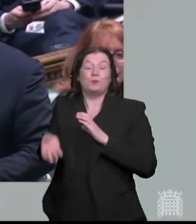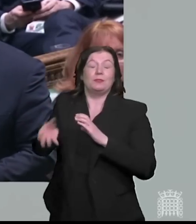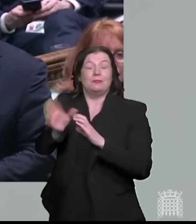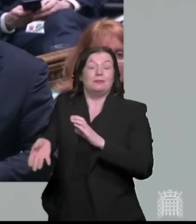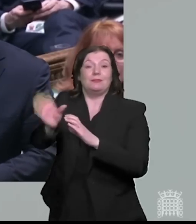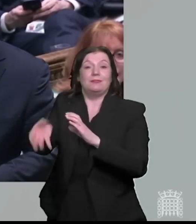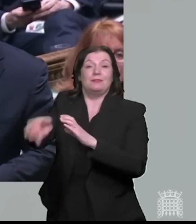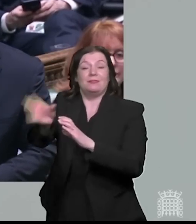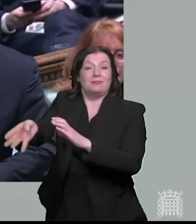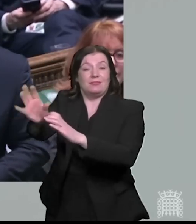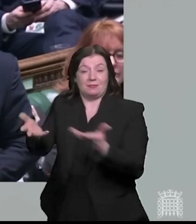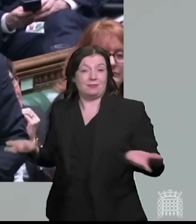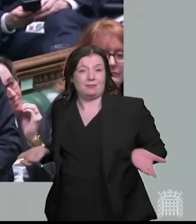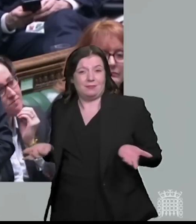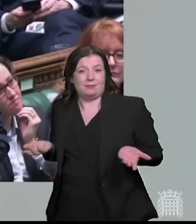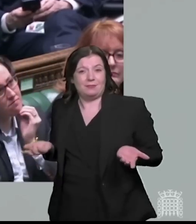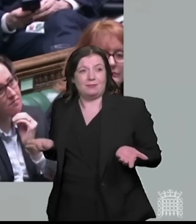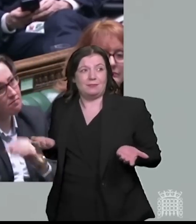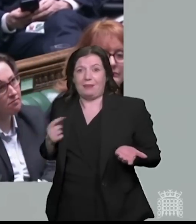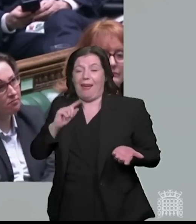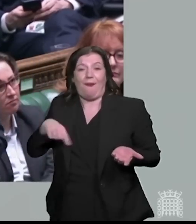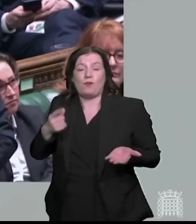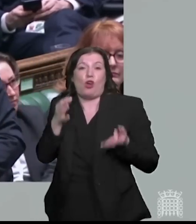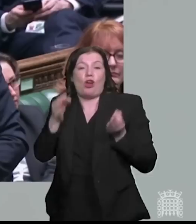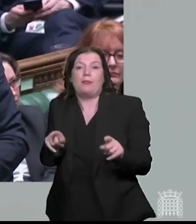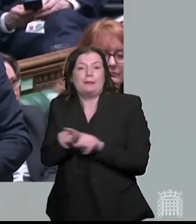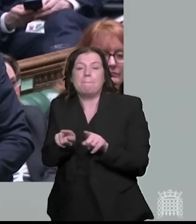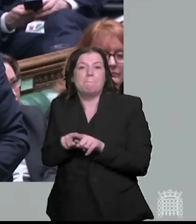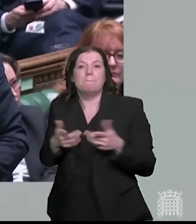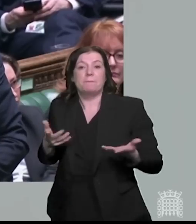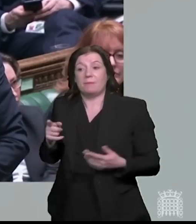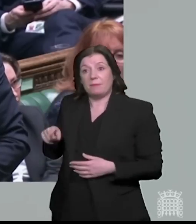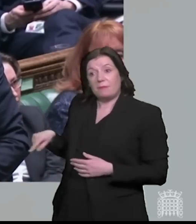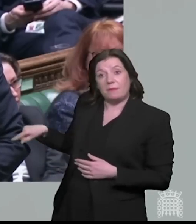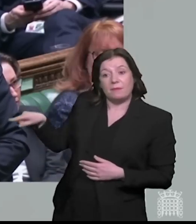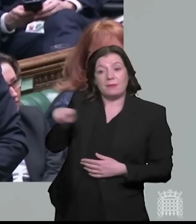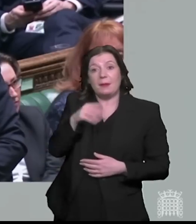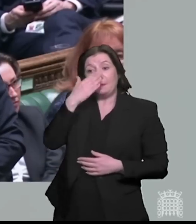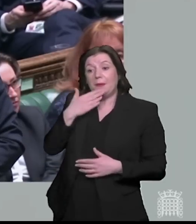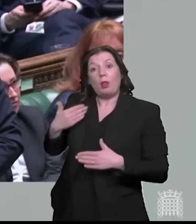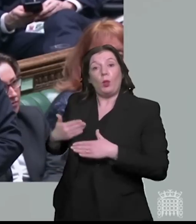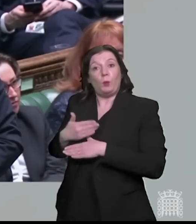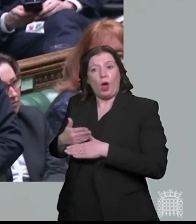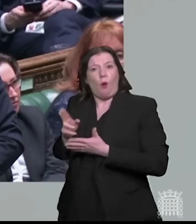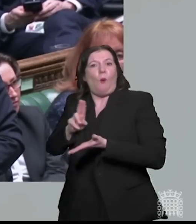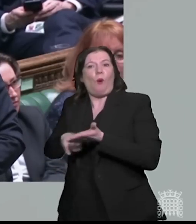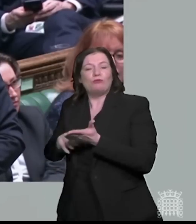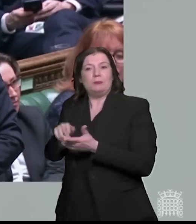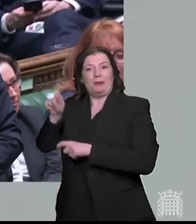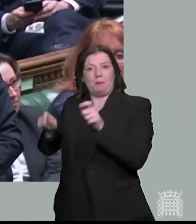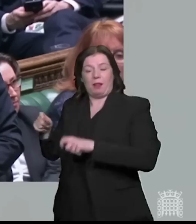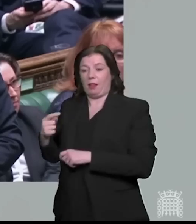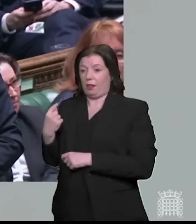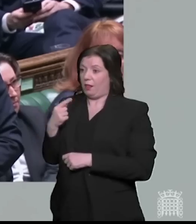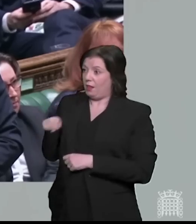they were a year ago. And for ordinary people, working people, the OBR confirmed in November,